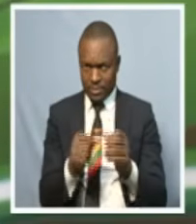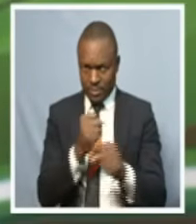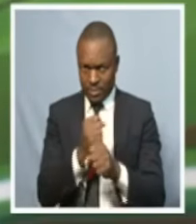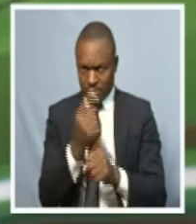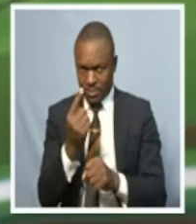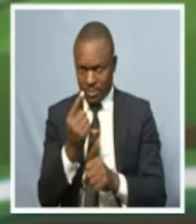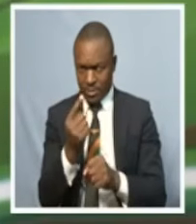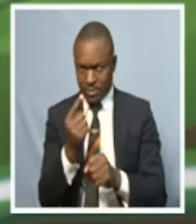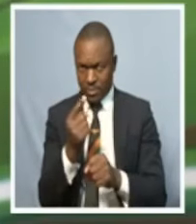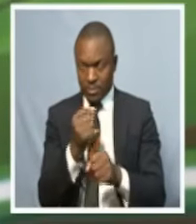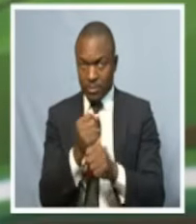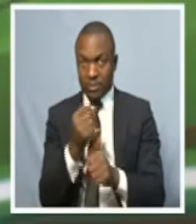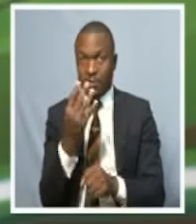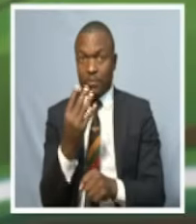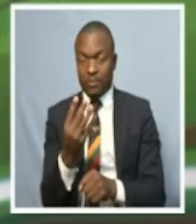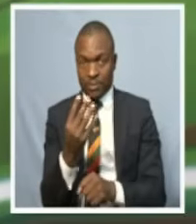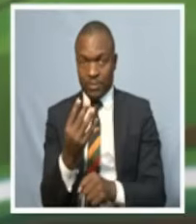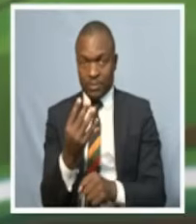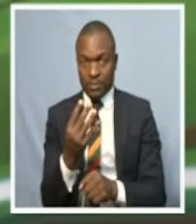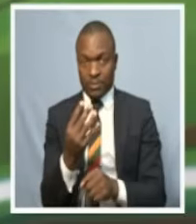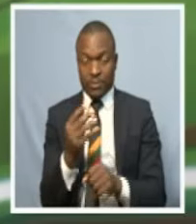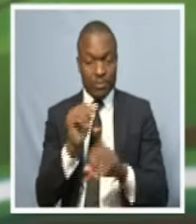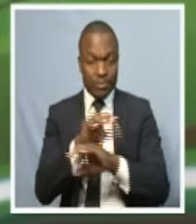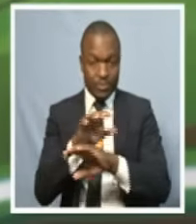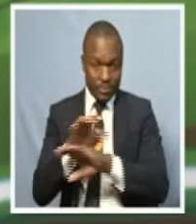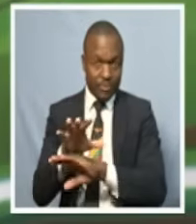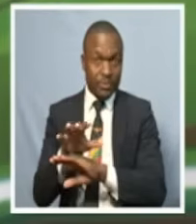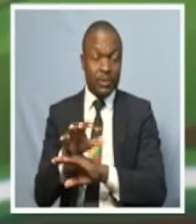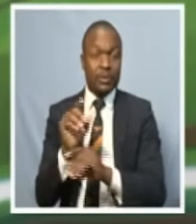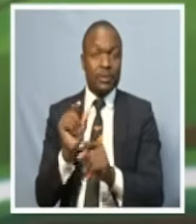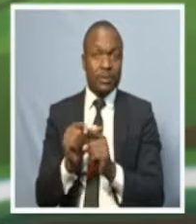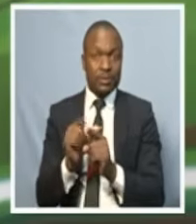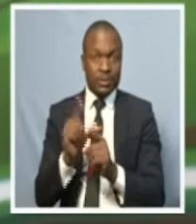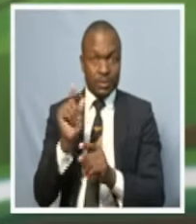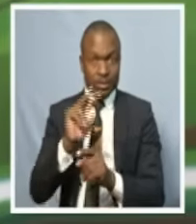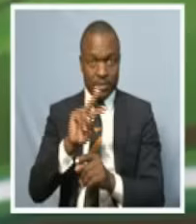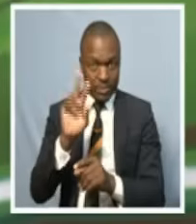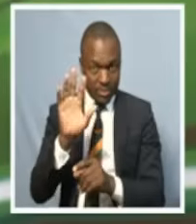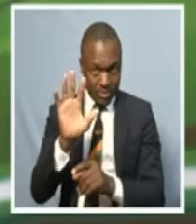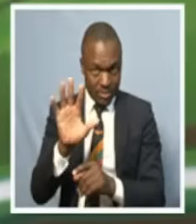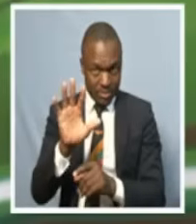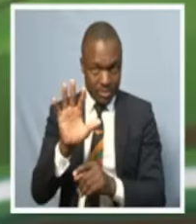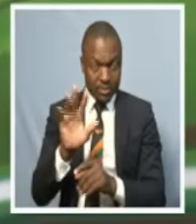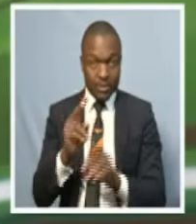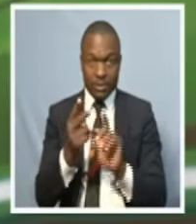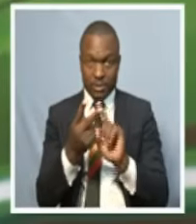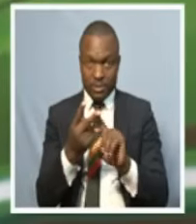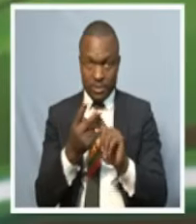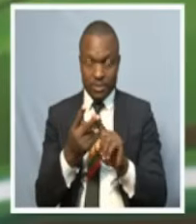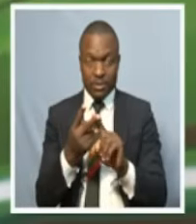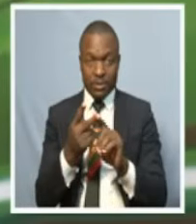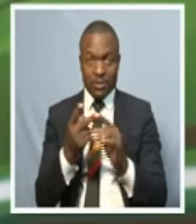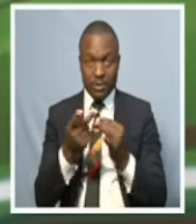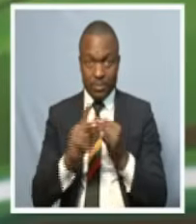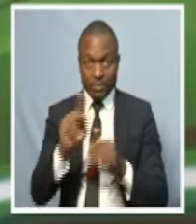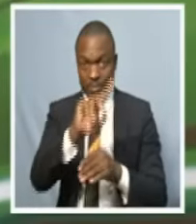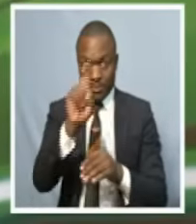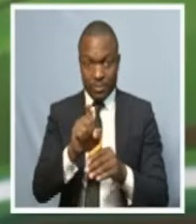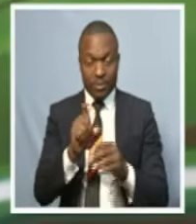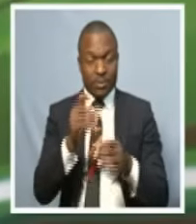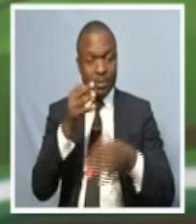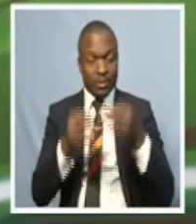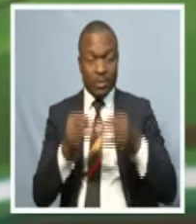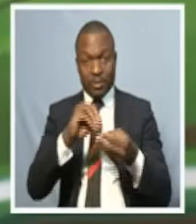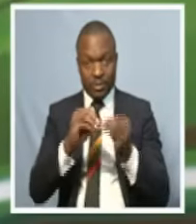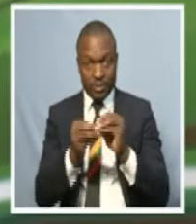were employed countrywide as of December 2025. In the second part of his question, he wants to know whether the number